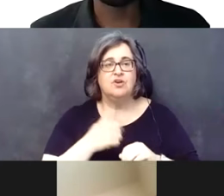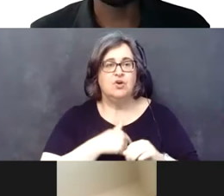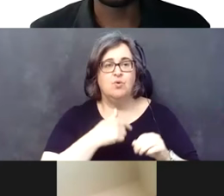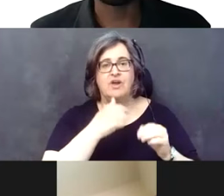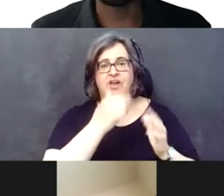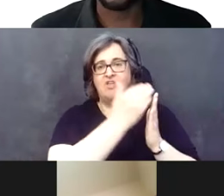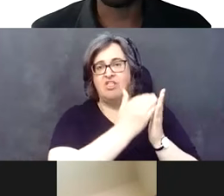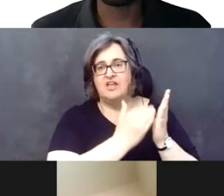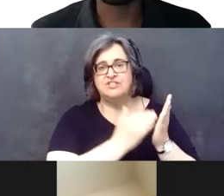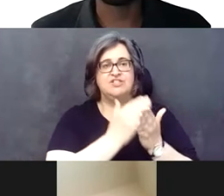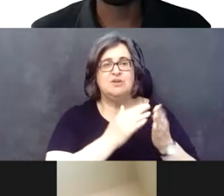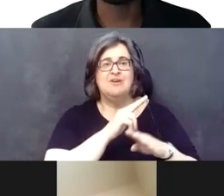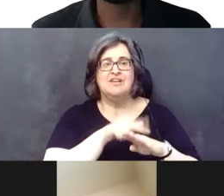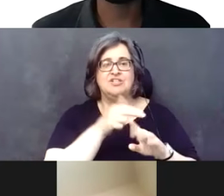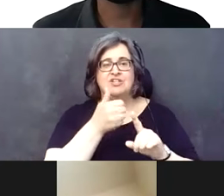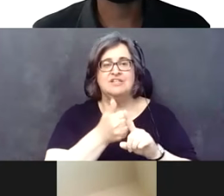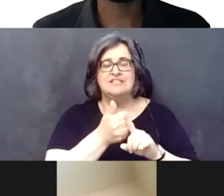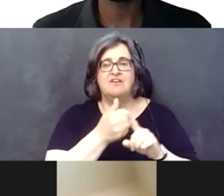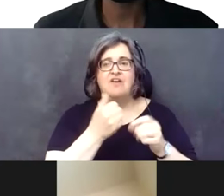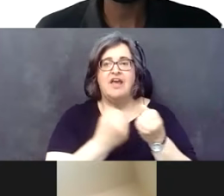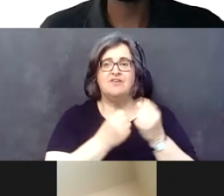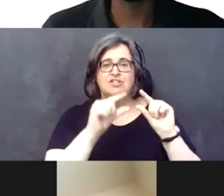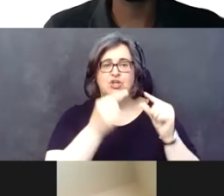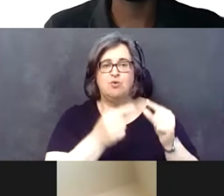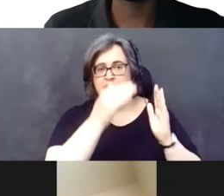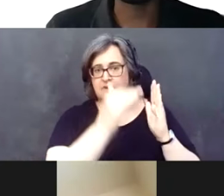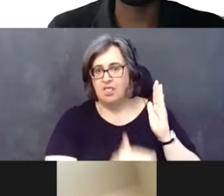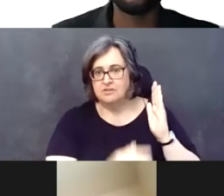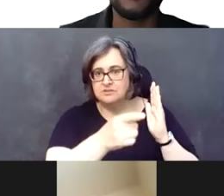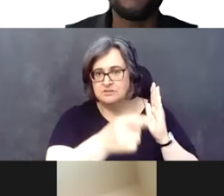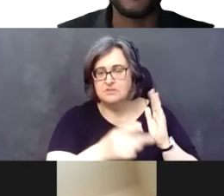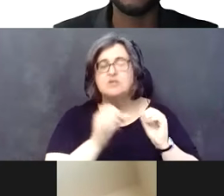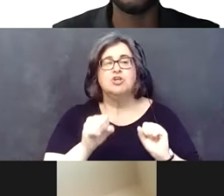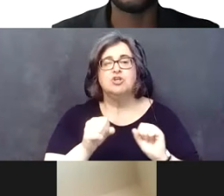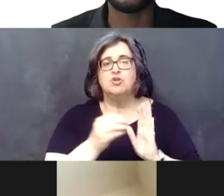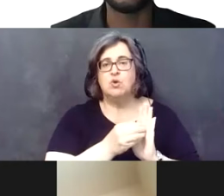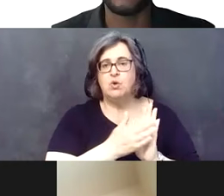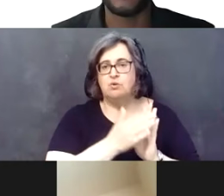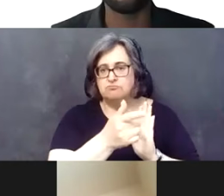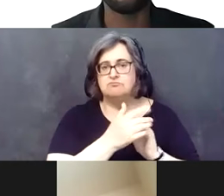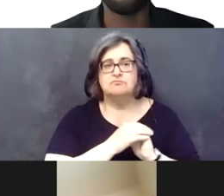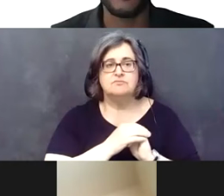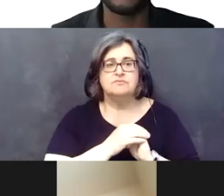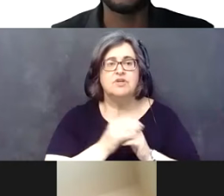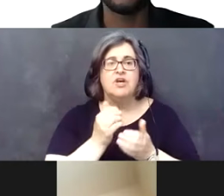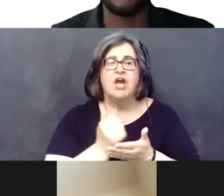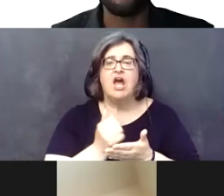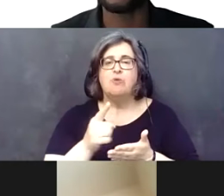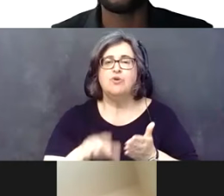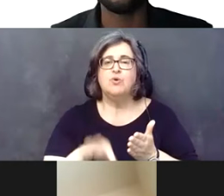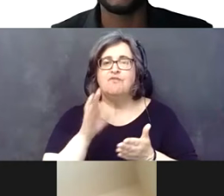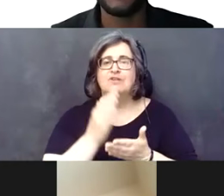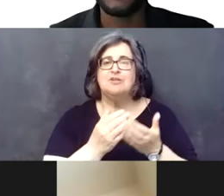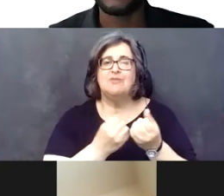a few national self-advocacy groups that you can take note of and just help you find some